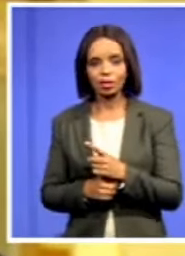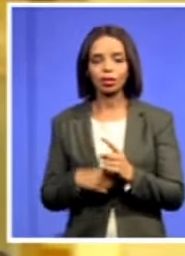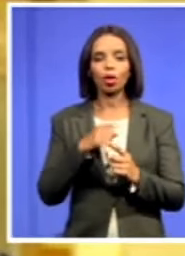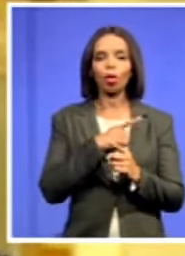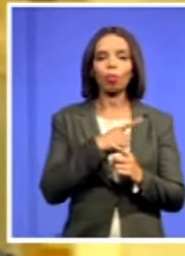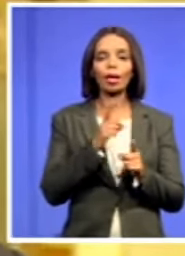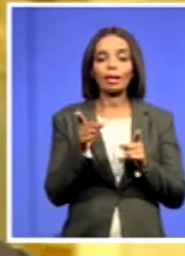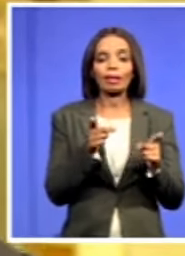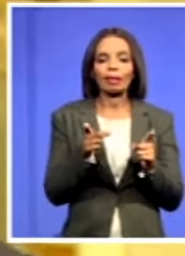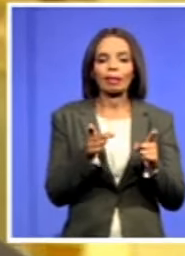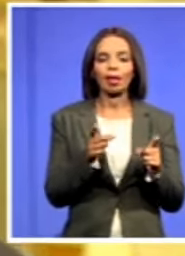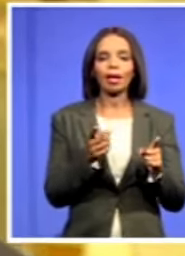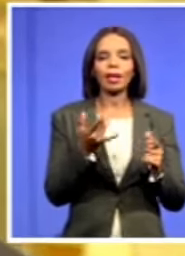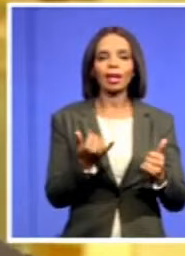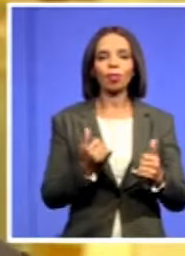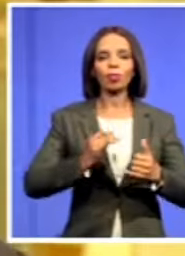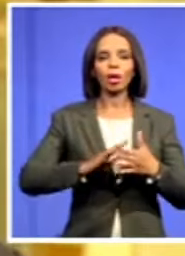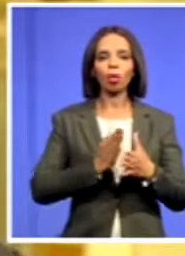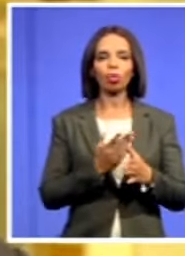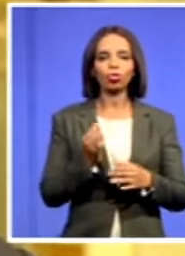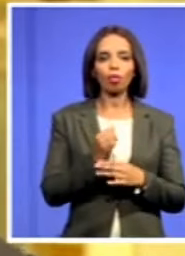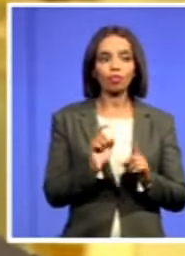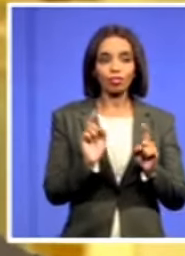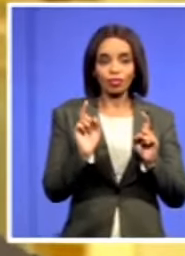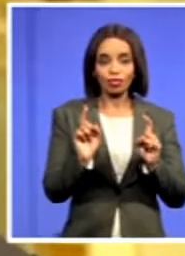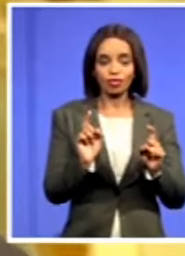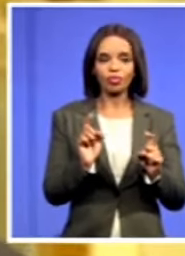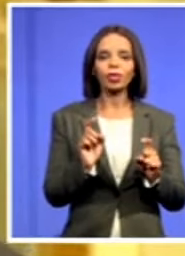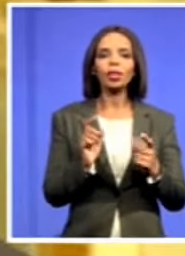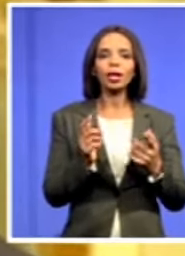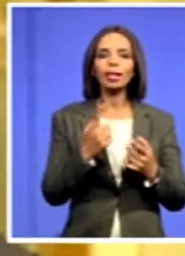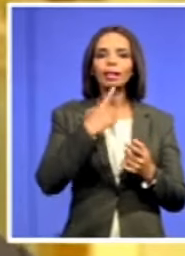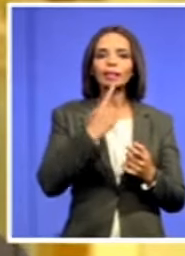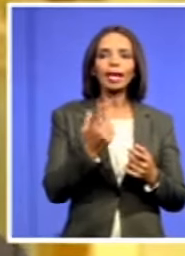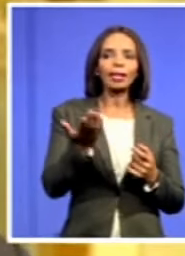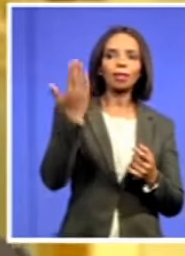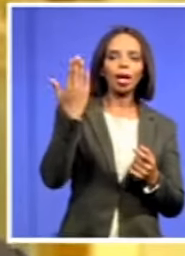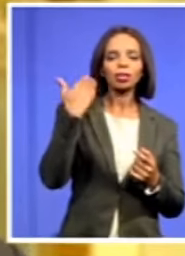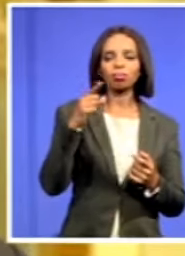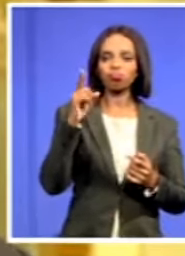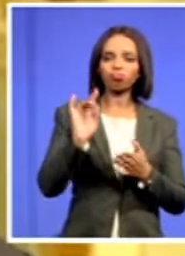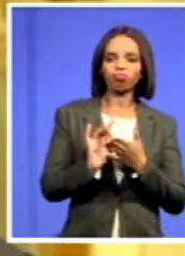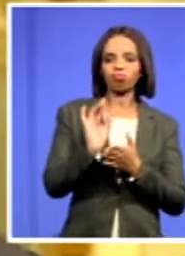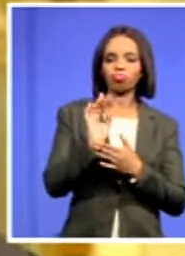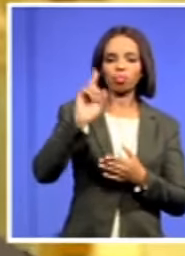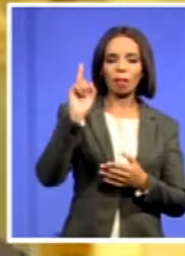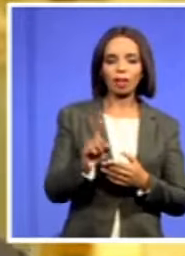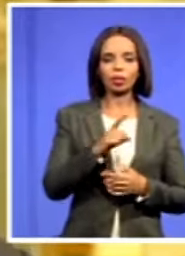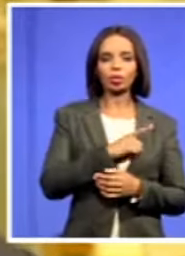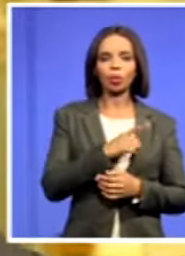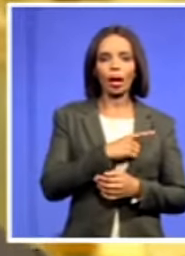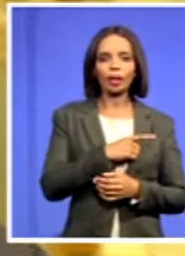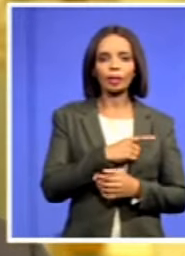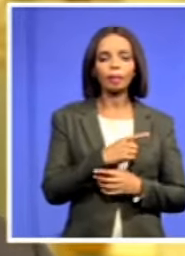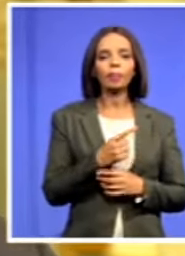because of such similar calls that were made in the past, where because of such calls the department, the